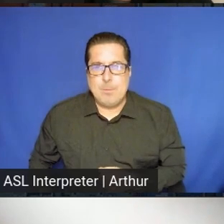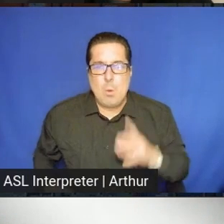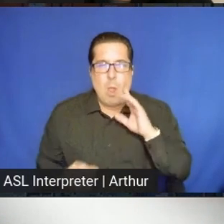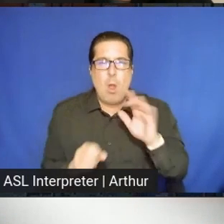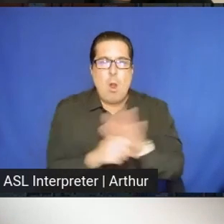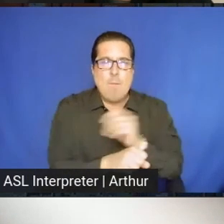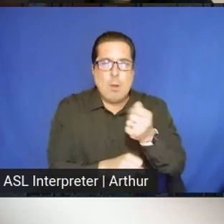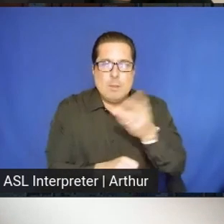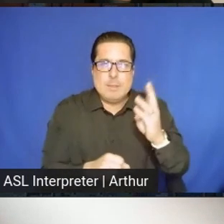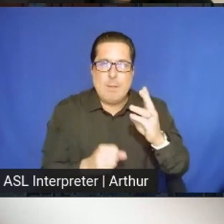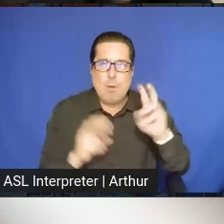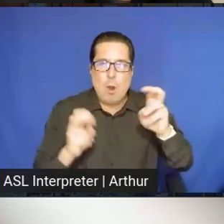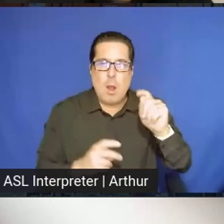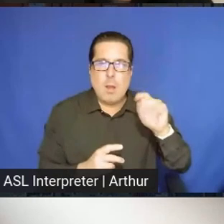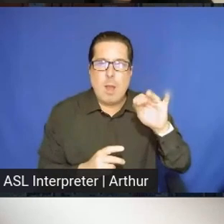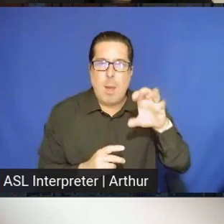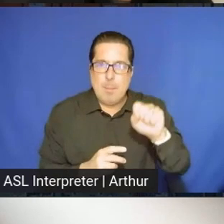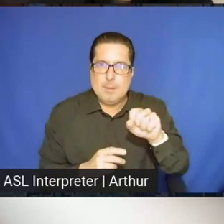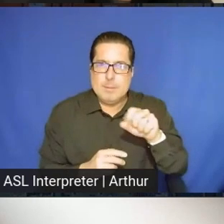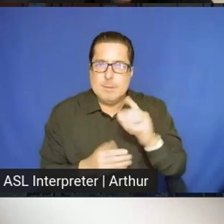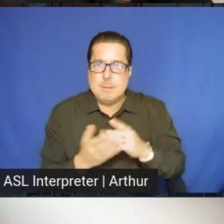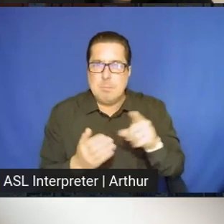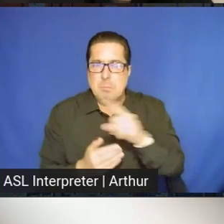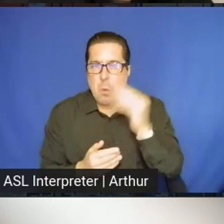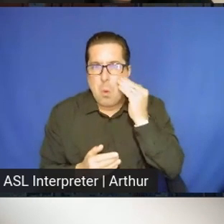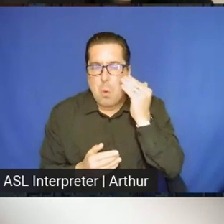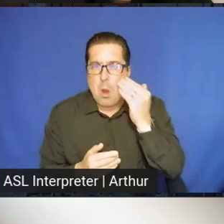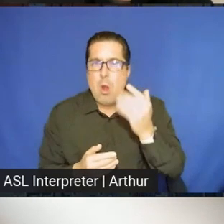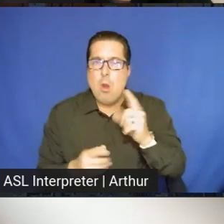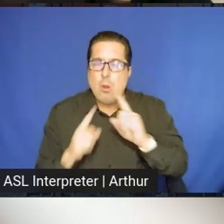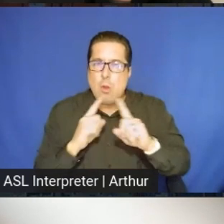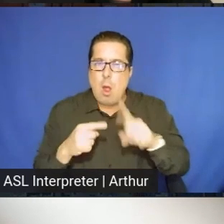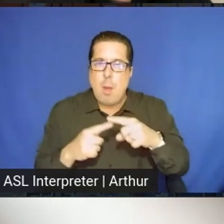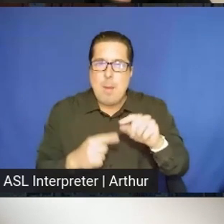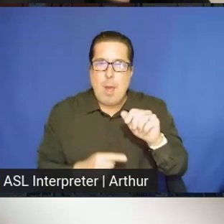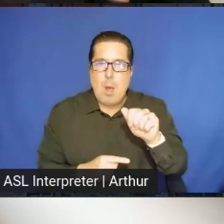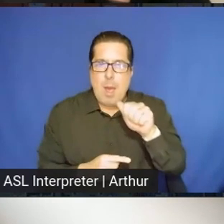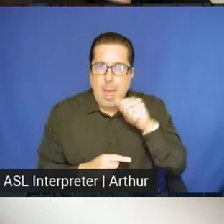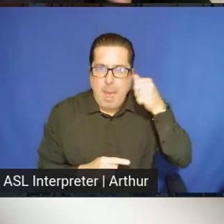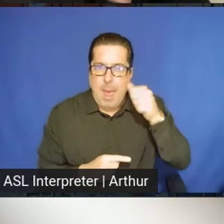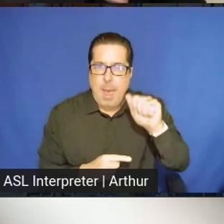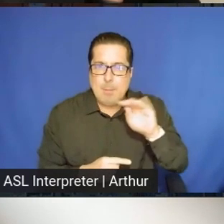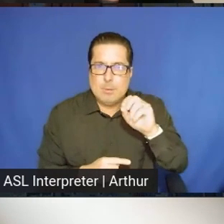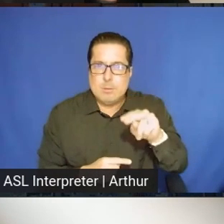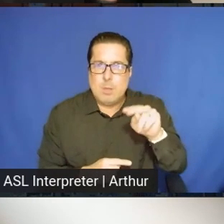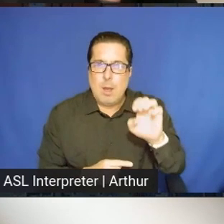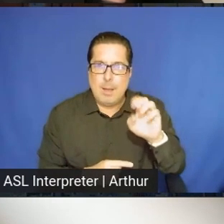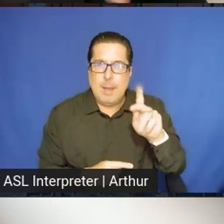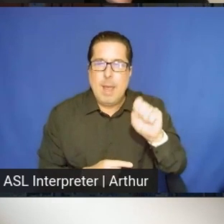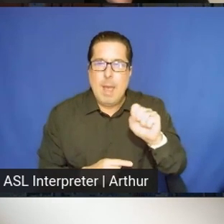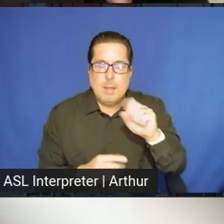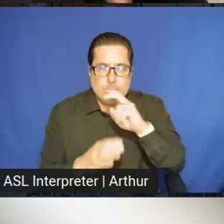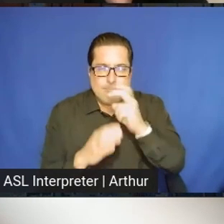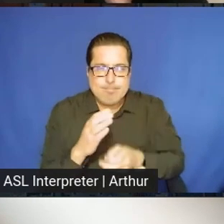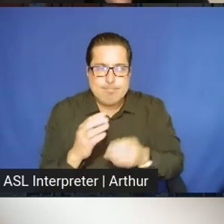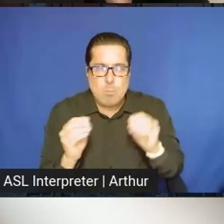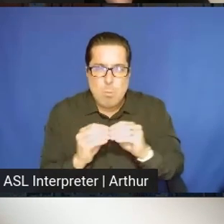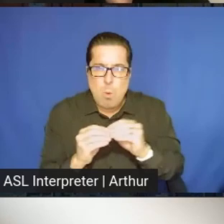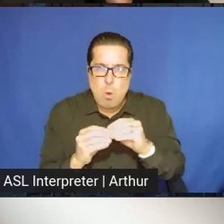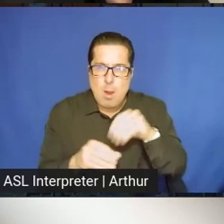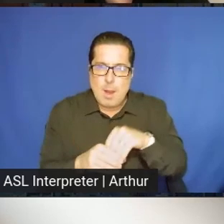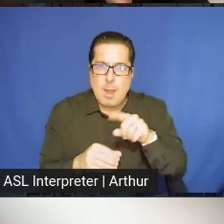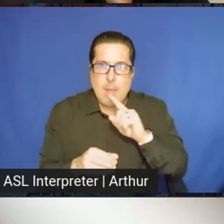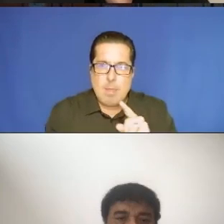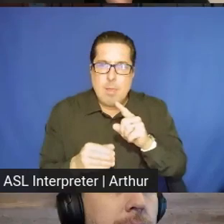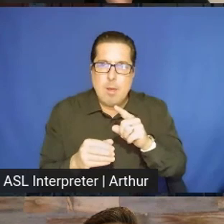many of you all are probably aware of. But so we're going to just quickly talk about a little bit about Amazon EKS. We're going to dive into the